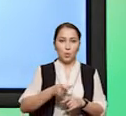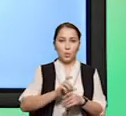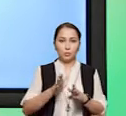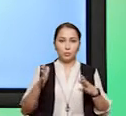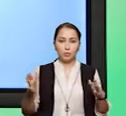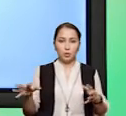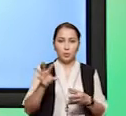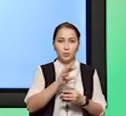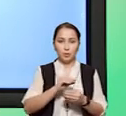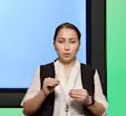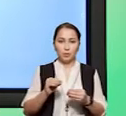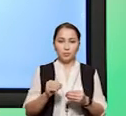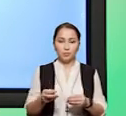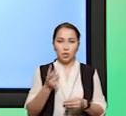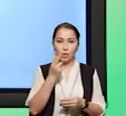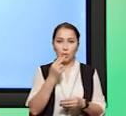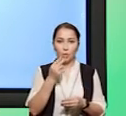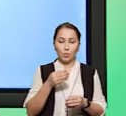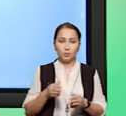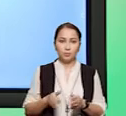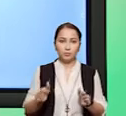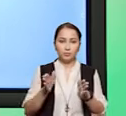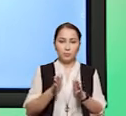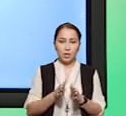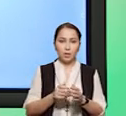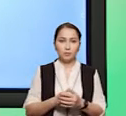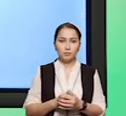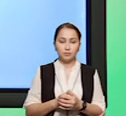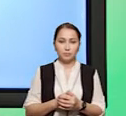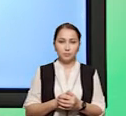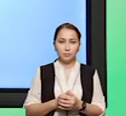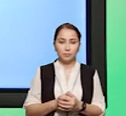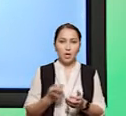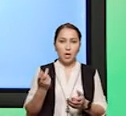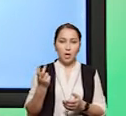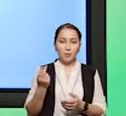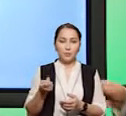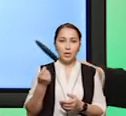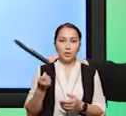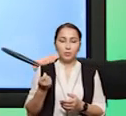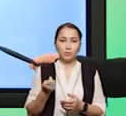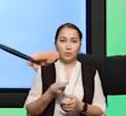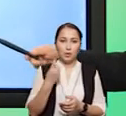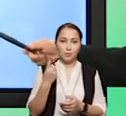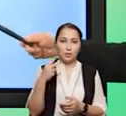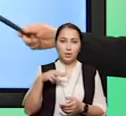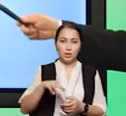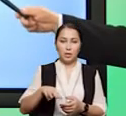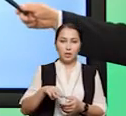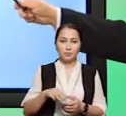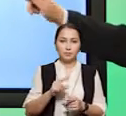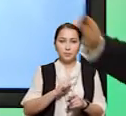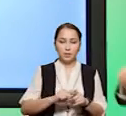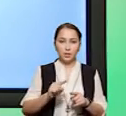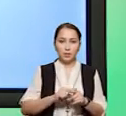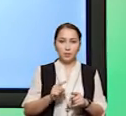ham ular juda kam qismni tashkil etishi aniqlangan. Molekulalar asosan Vm tezlik bilan